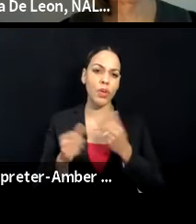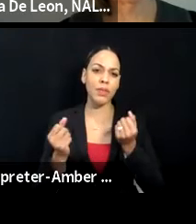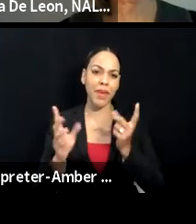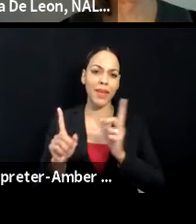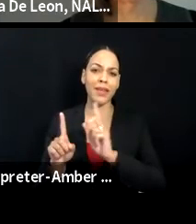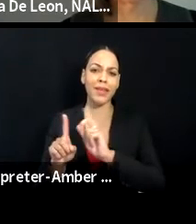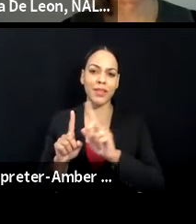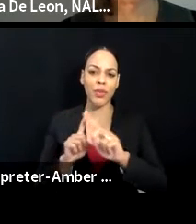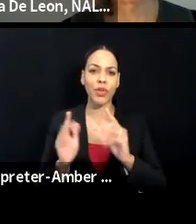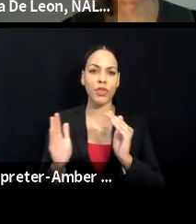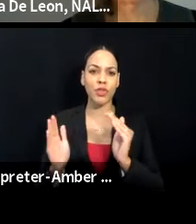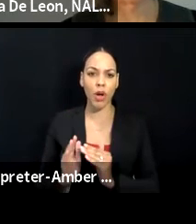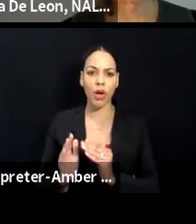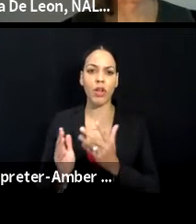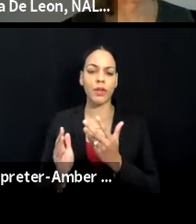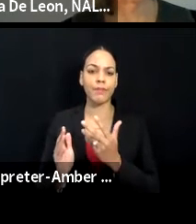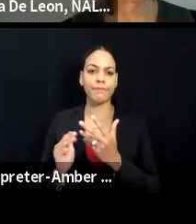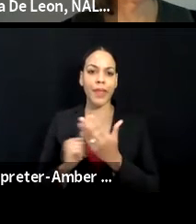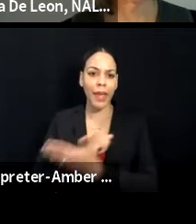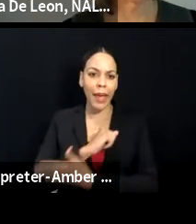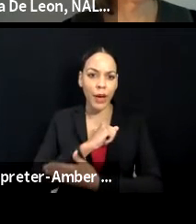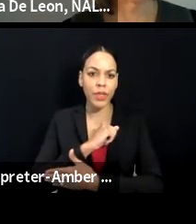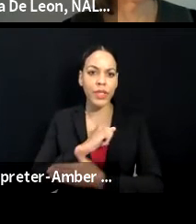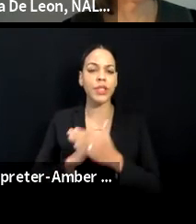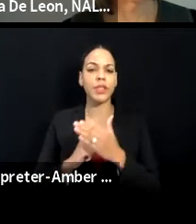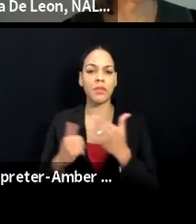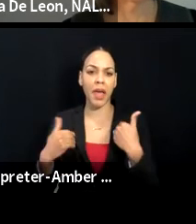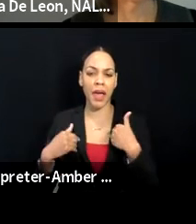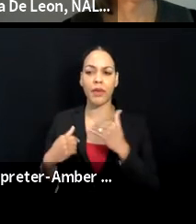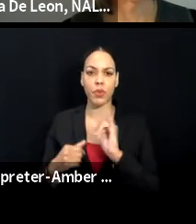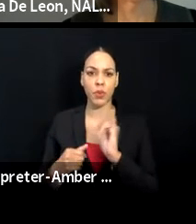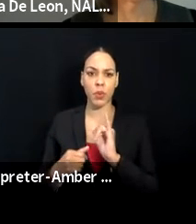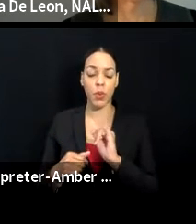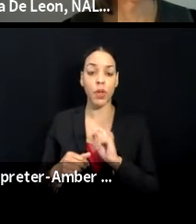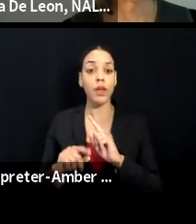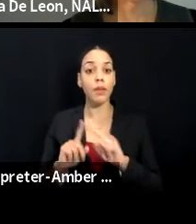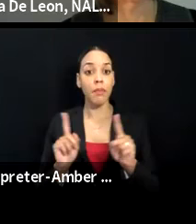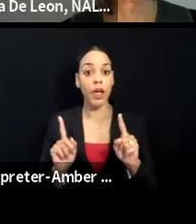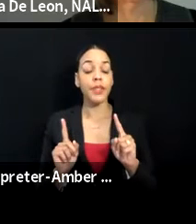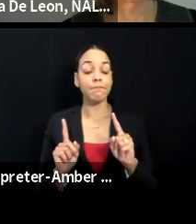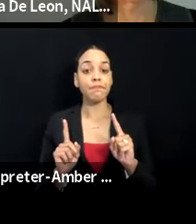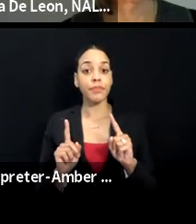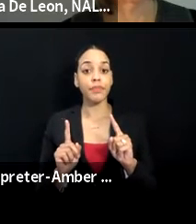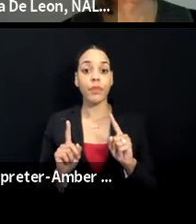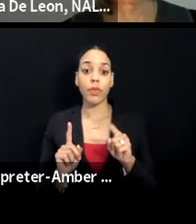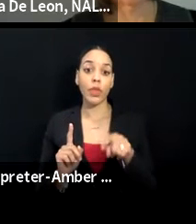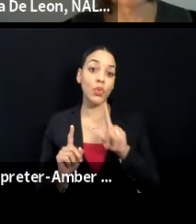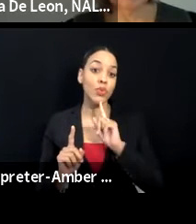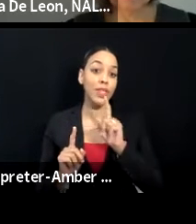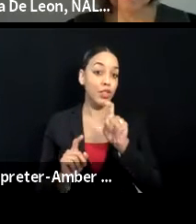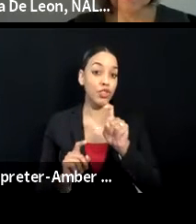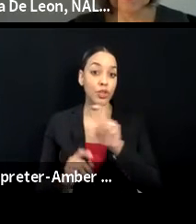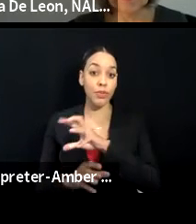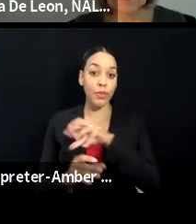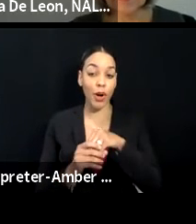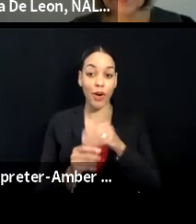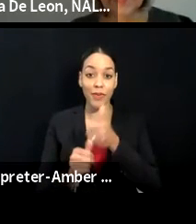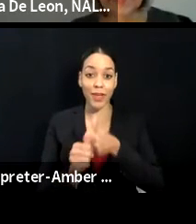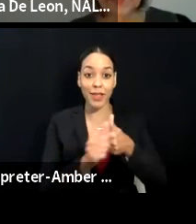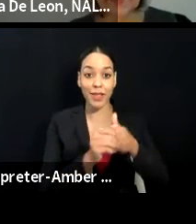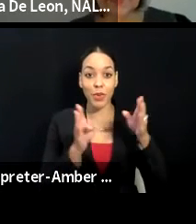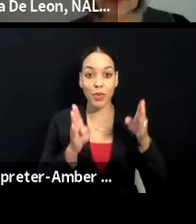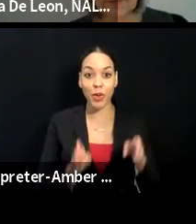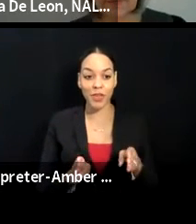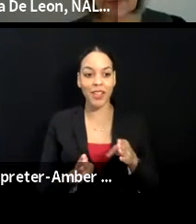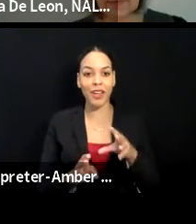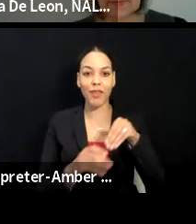as well. This should be part of every person's sort of portfolio of your